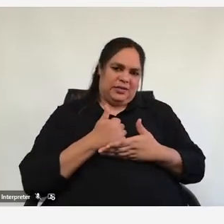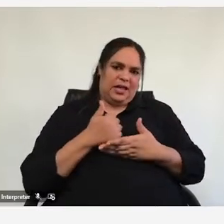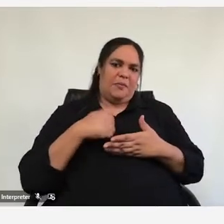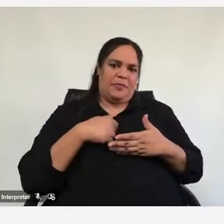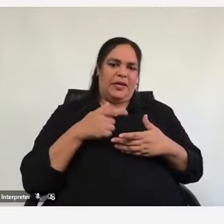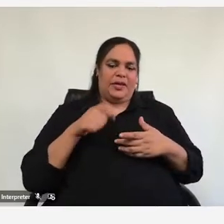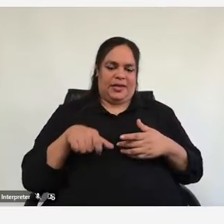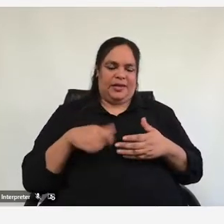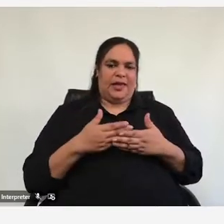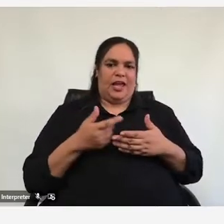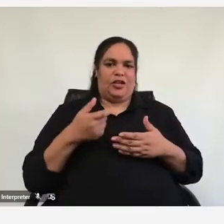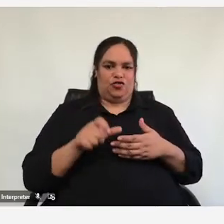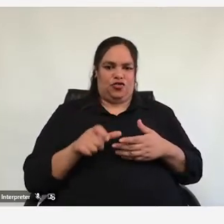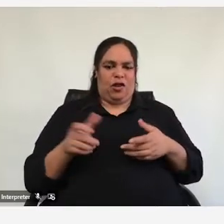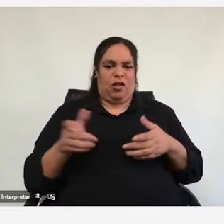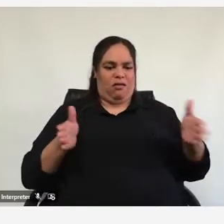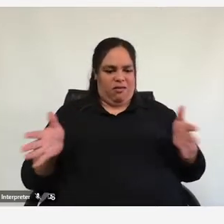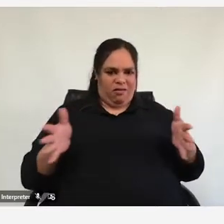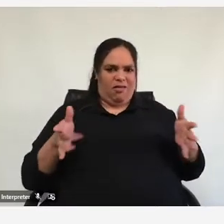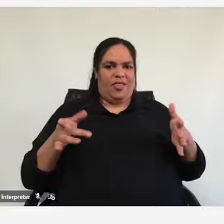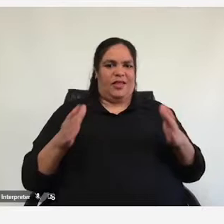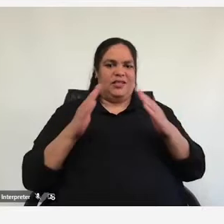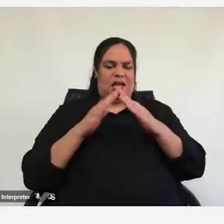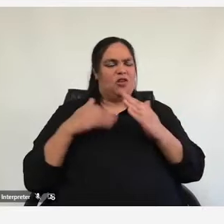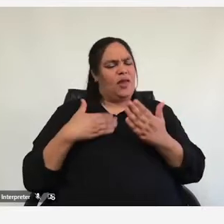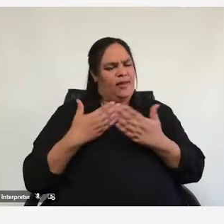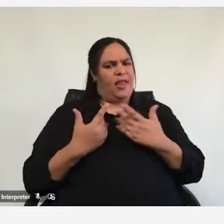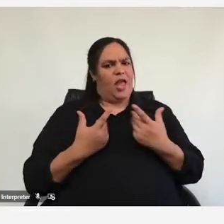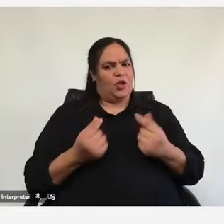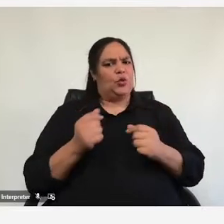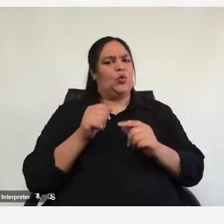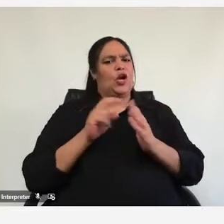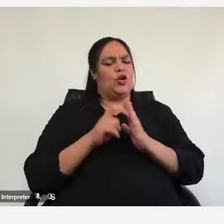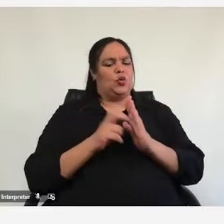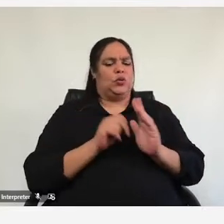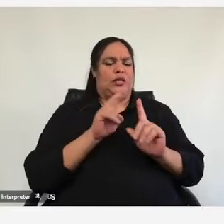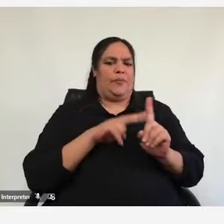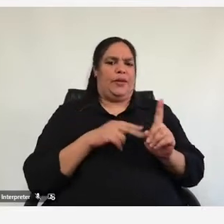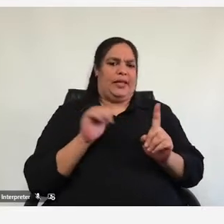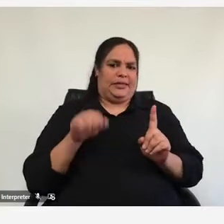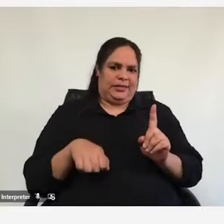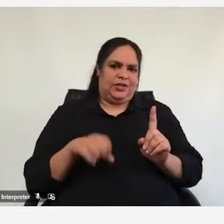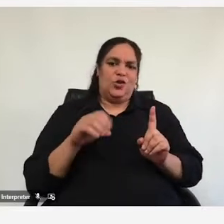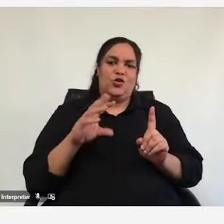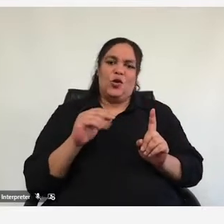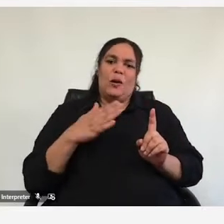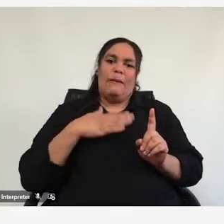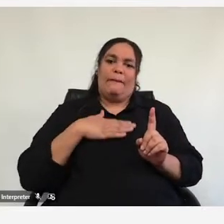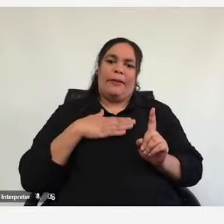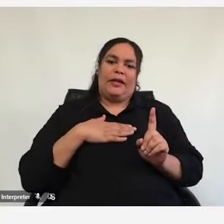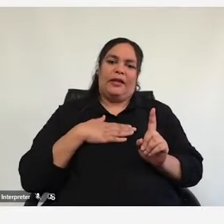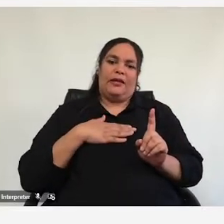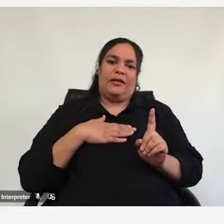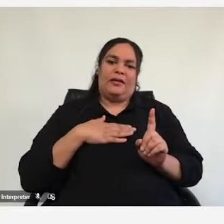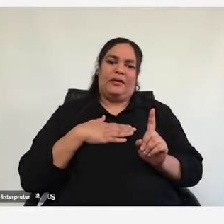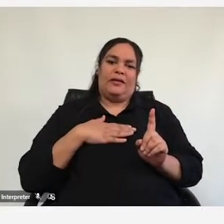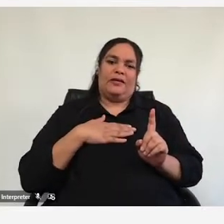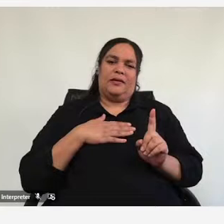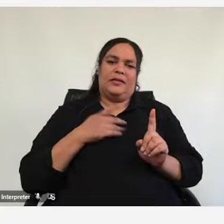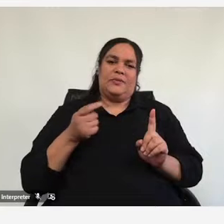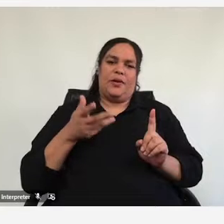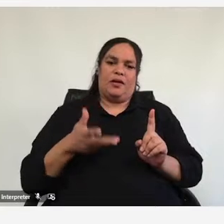this House. I think I'm very capable of doing so and applying the rules. So I will Speaker. address the